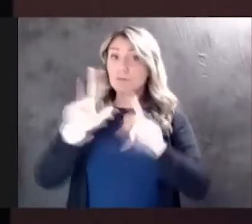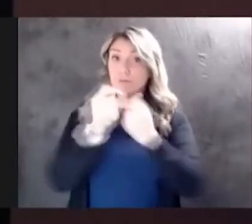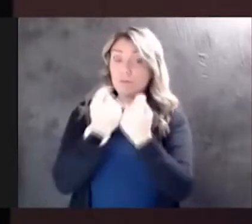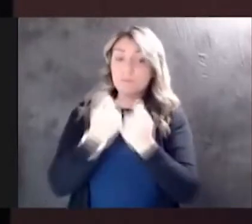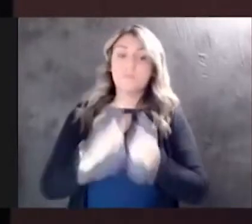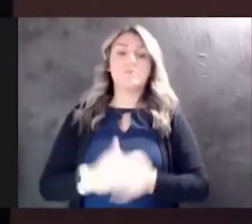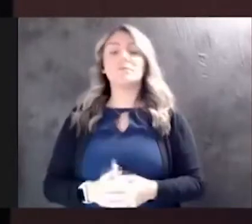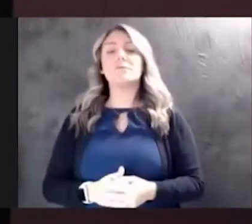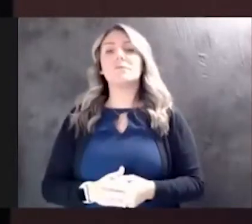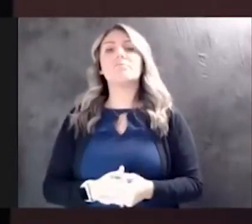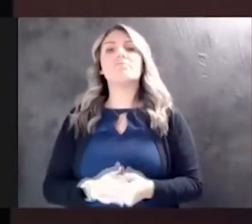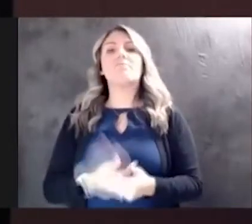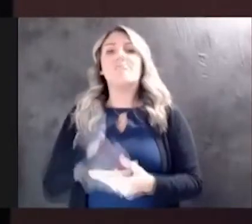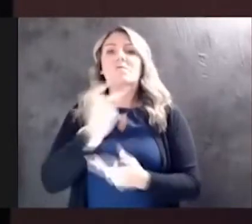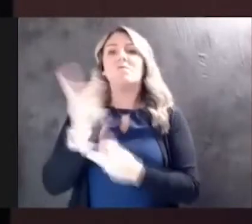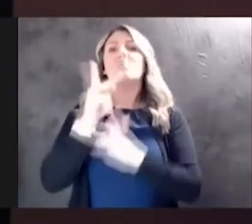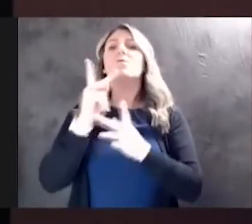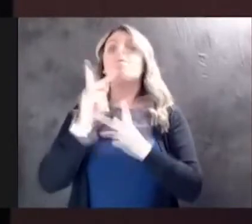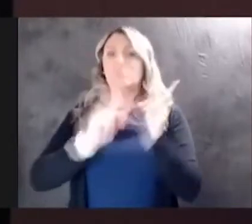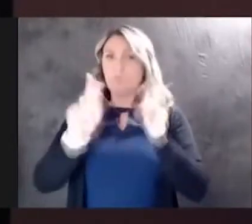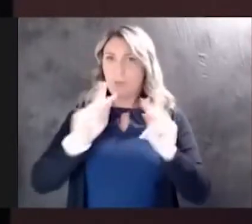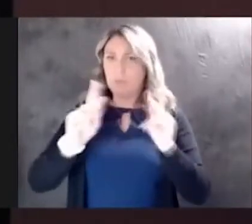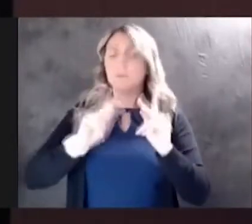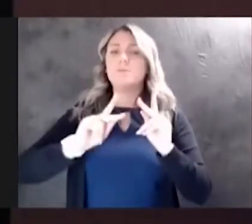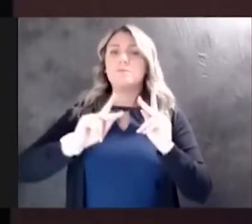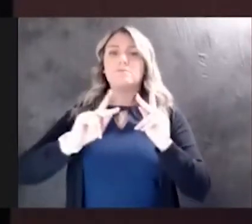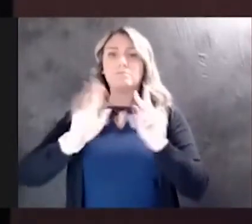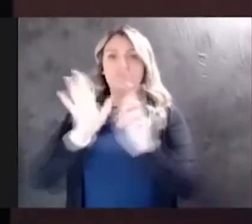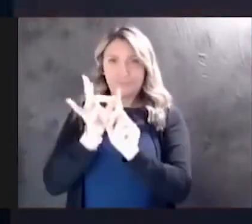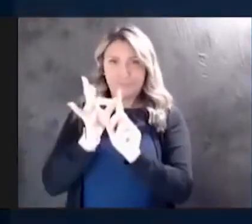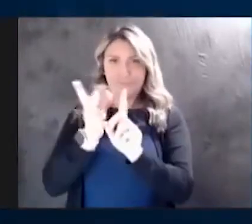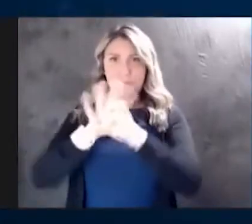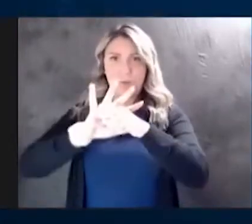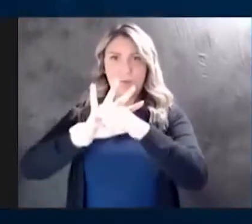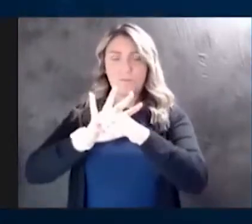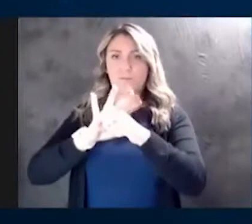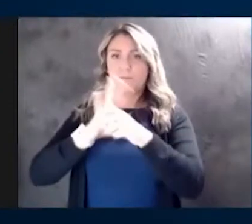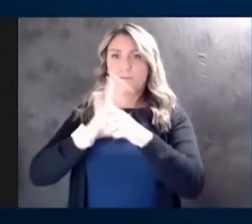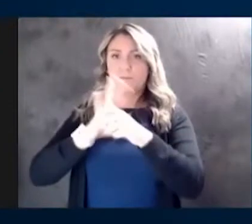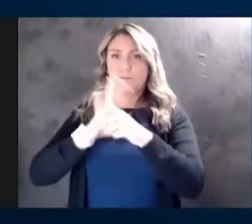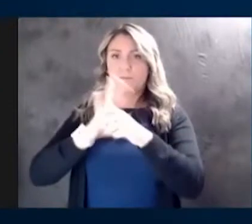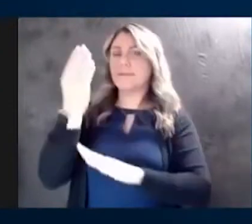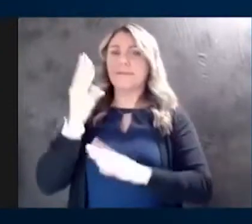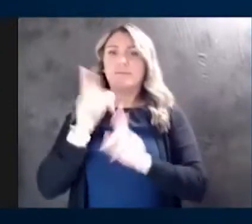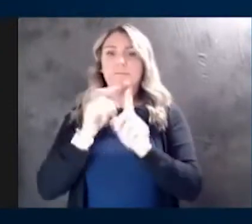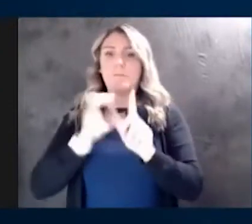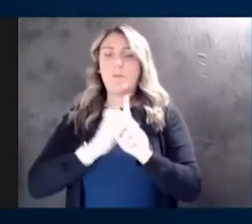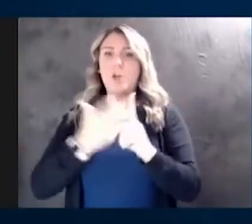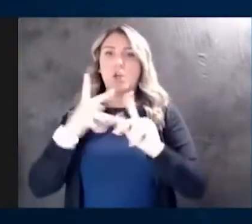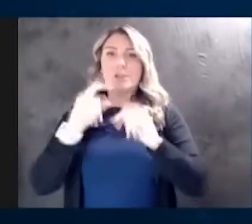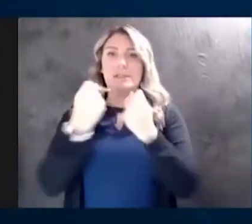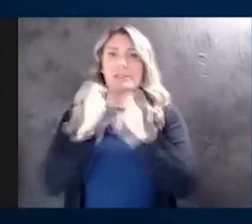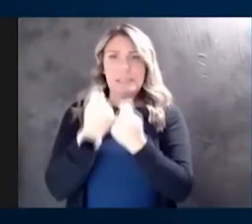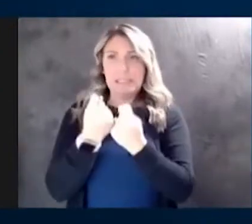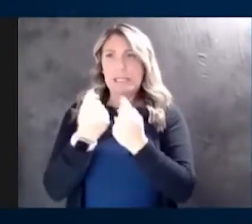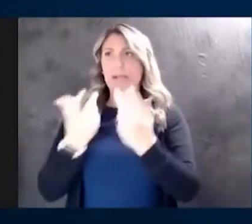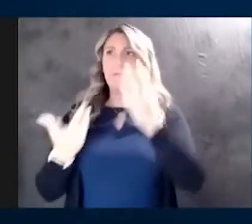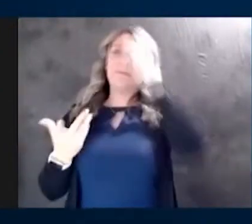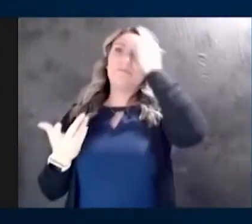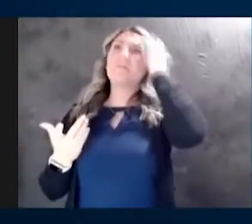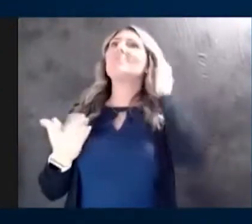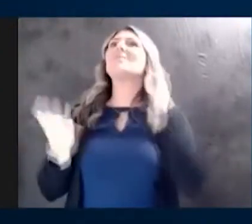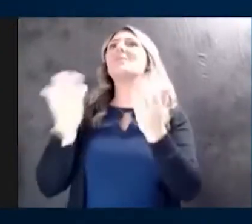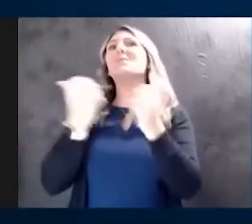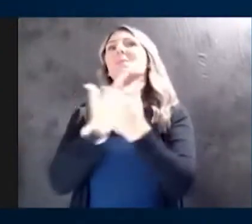We had some people on our team that got COVID outside of our team with the things that we had